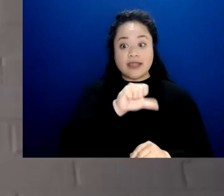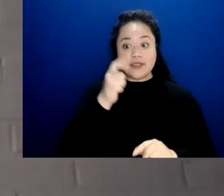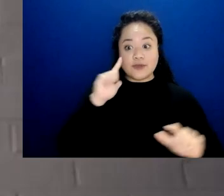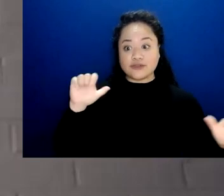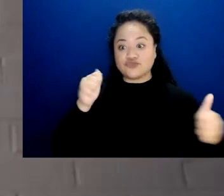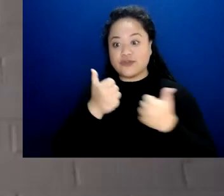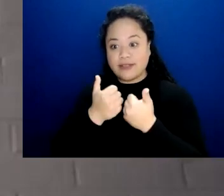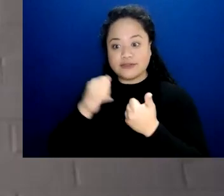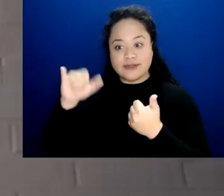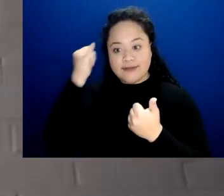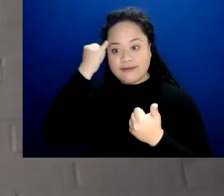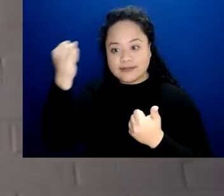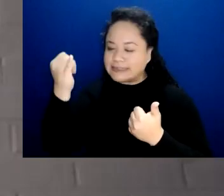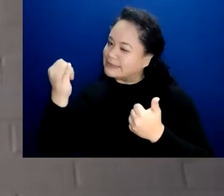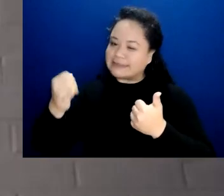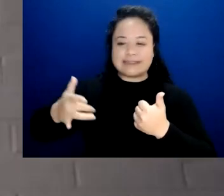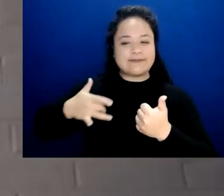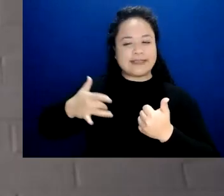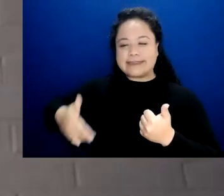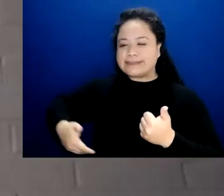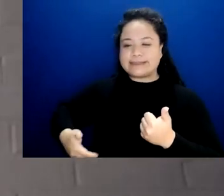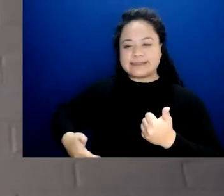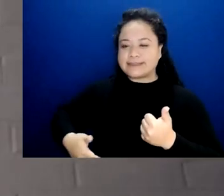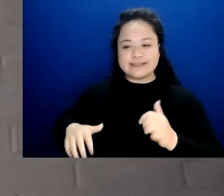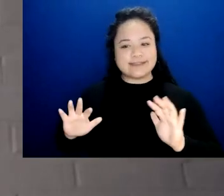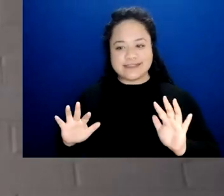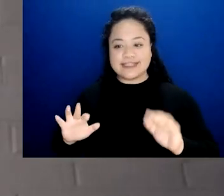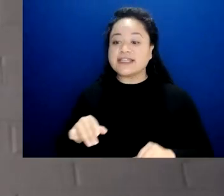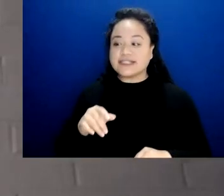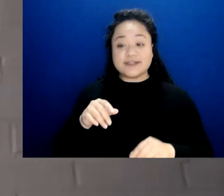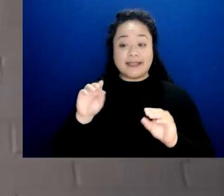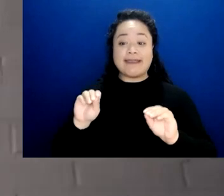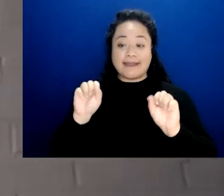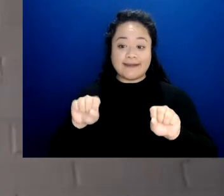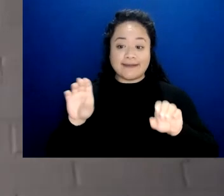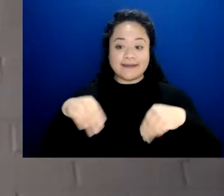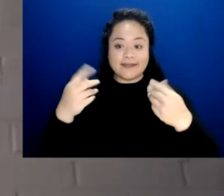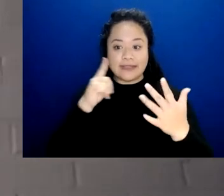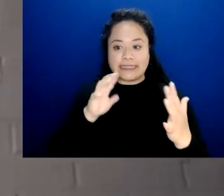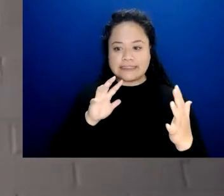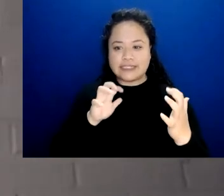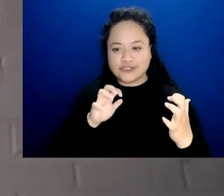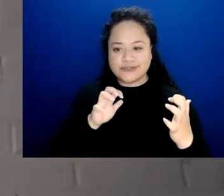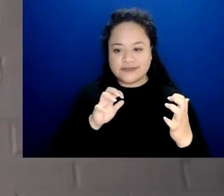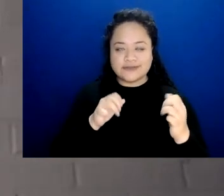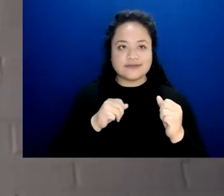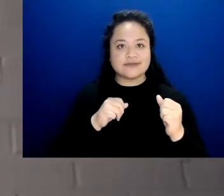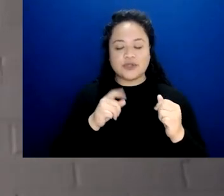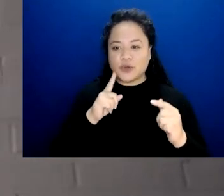sit well. And so that creates a lot of tension, and it creates a lot of, you know,